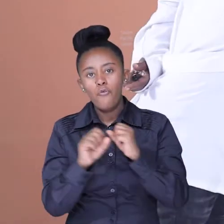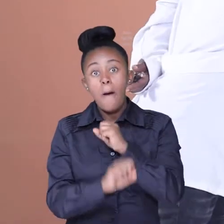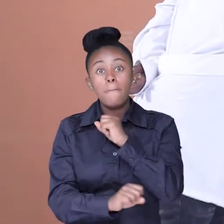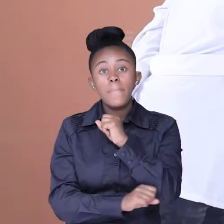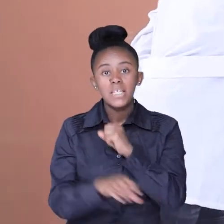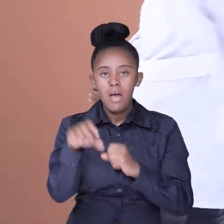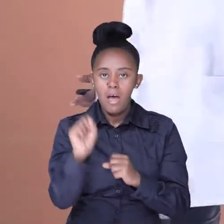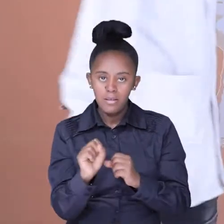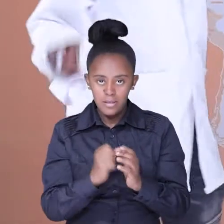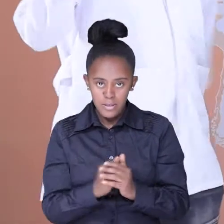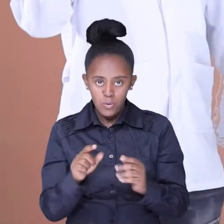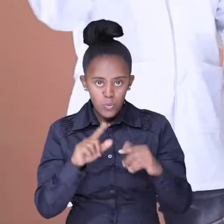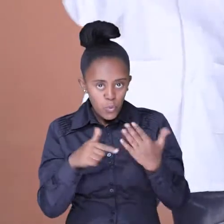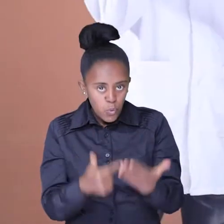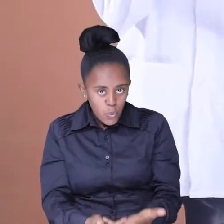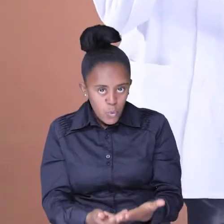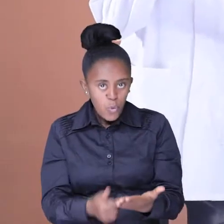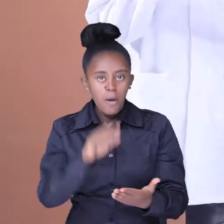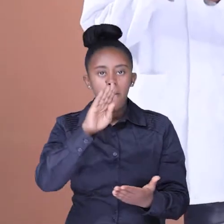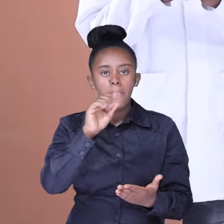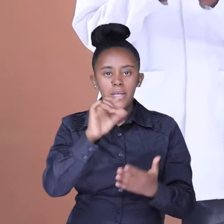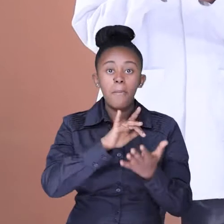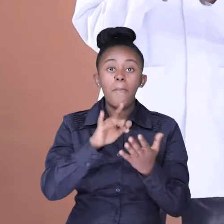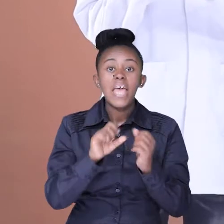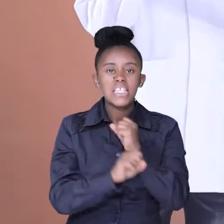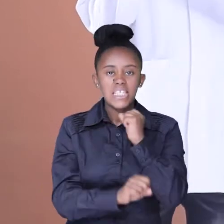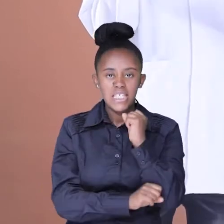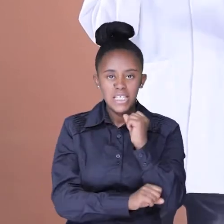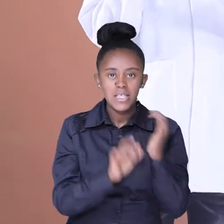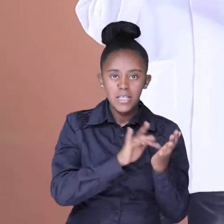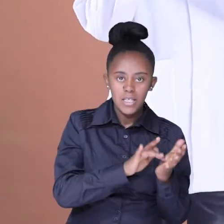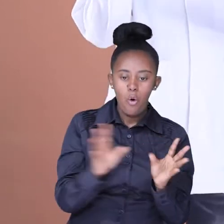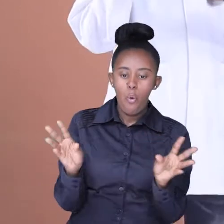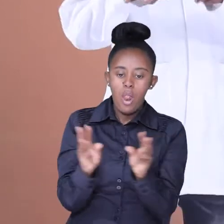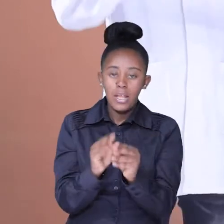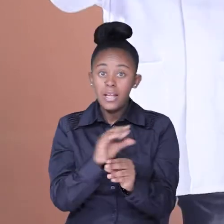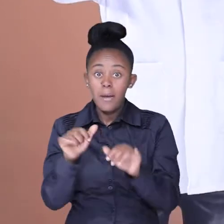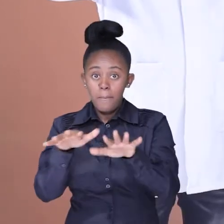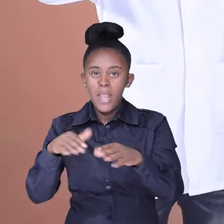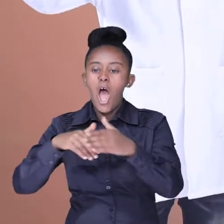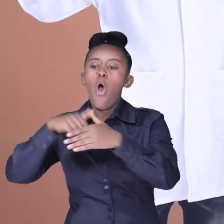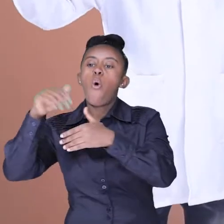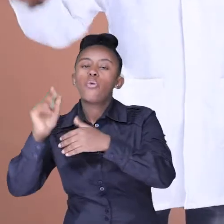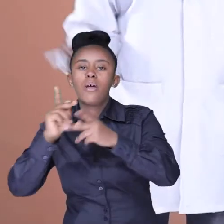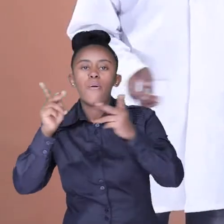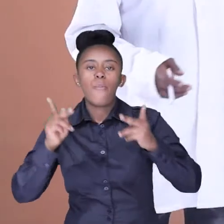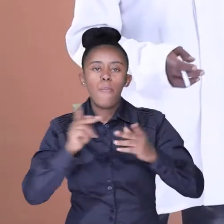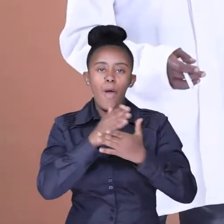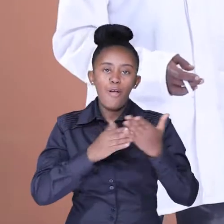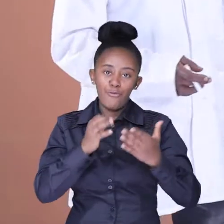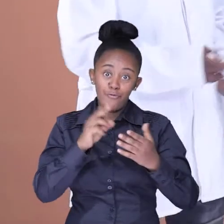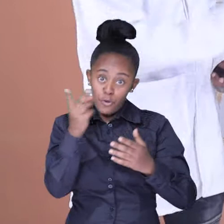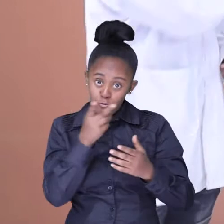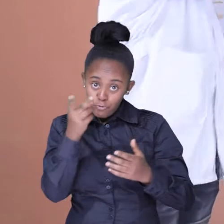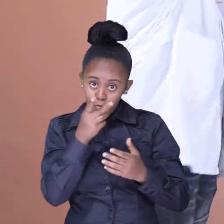as possible. So the base is at the central, the collector and the emitter is the outer part of the two.